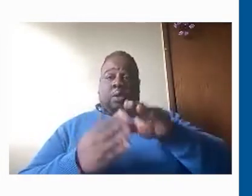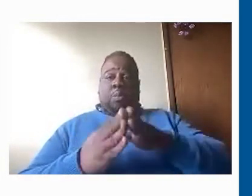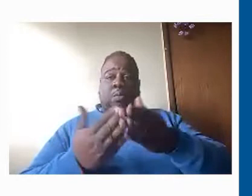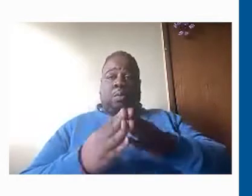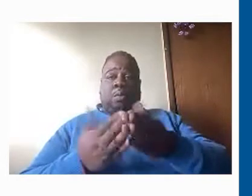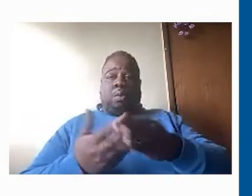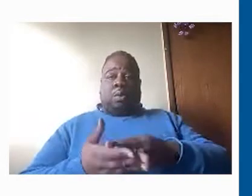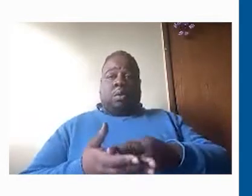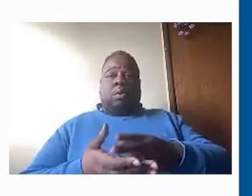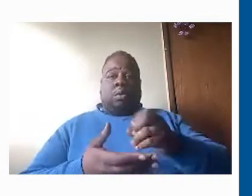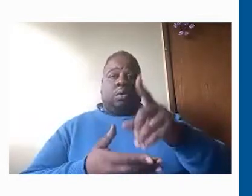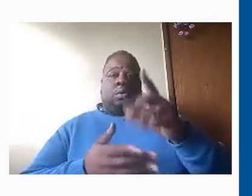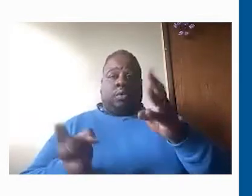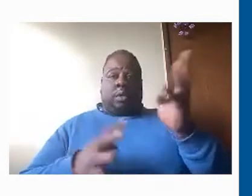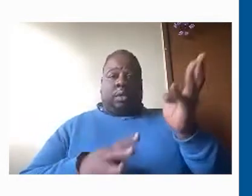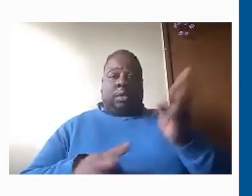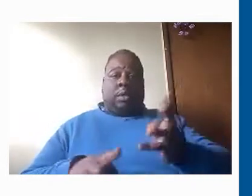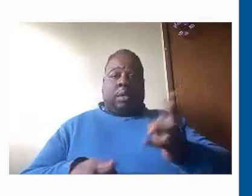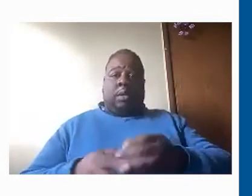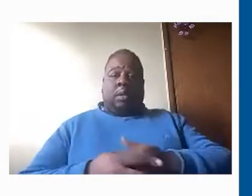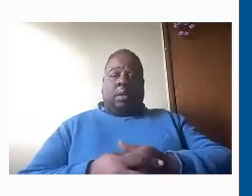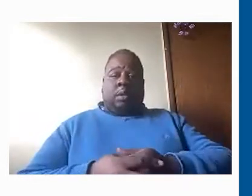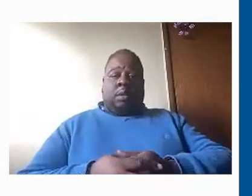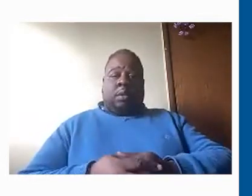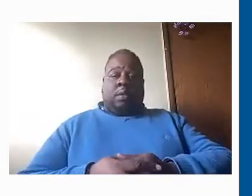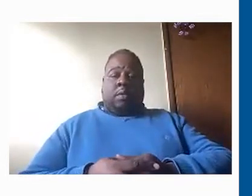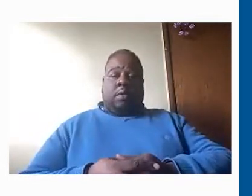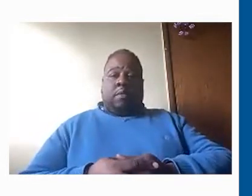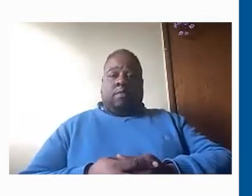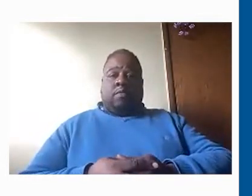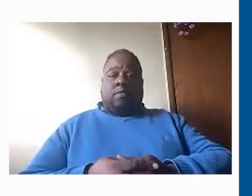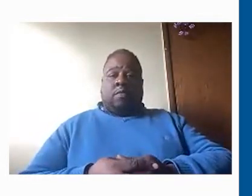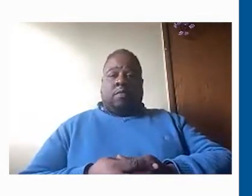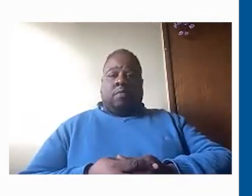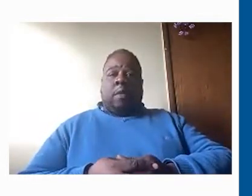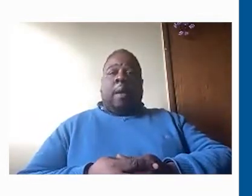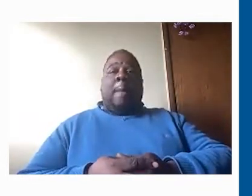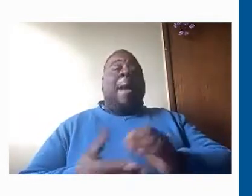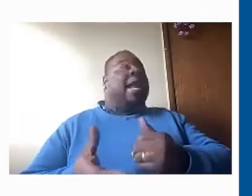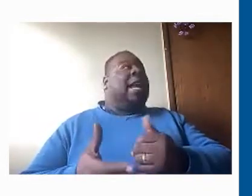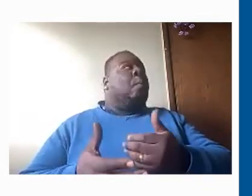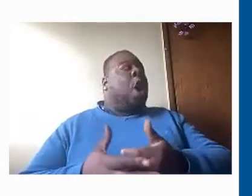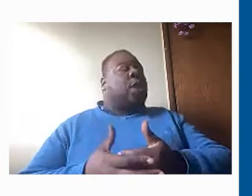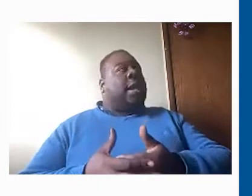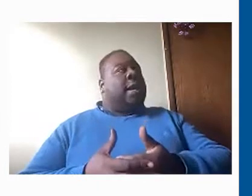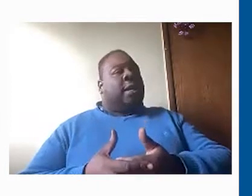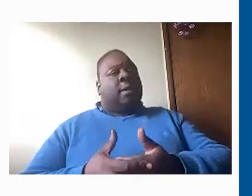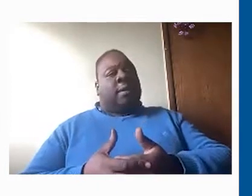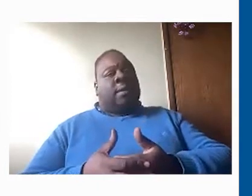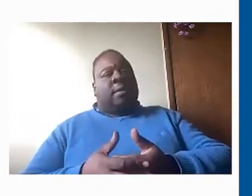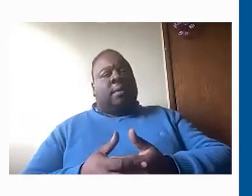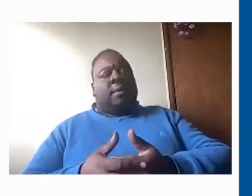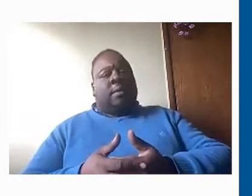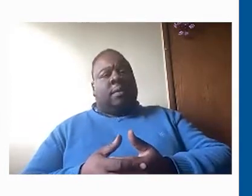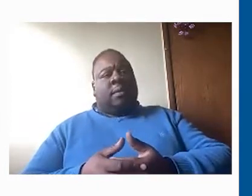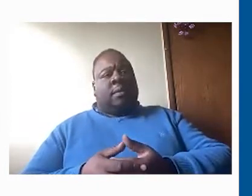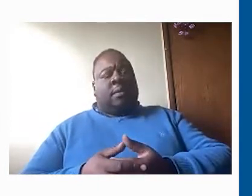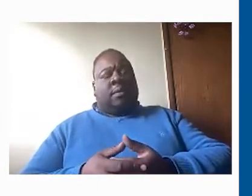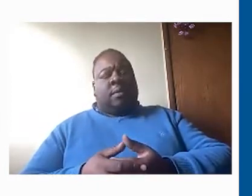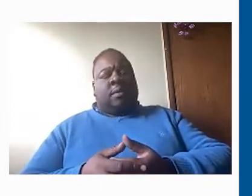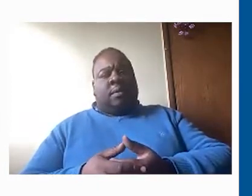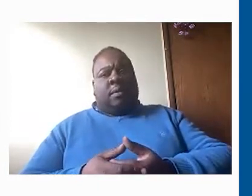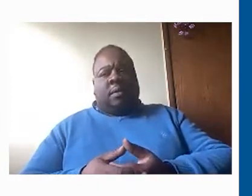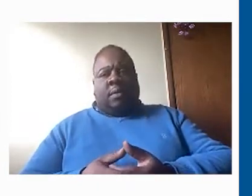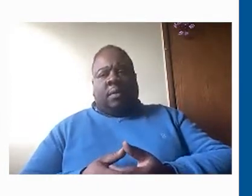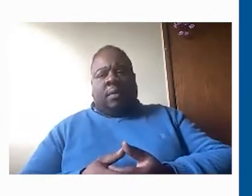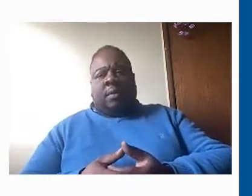nyc.gov/readyny. And the 3 sections are making a plan, gathering supplies, and then staying informed. So